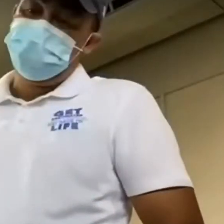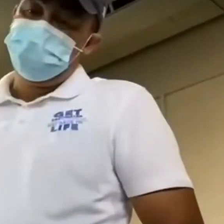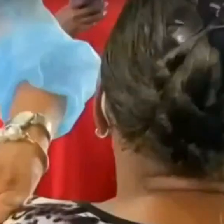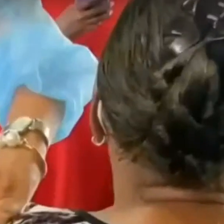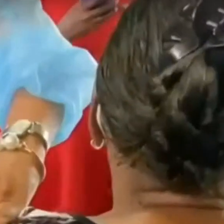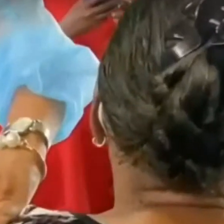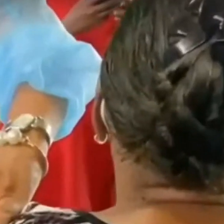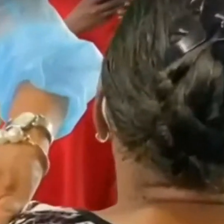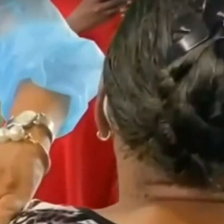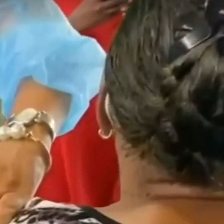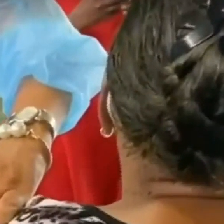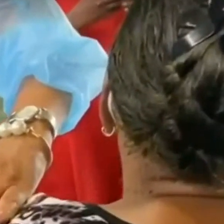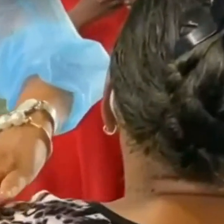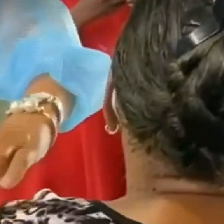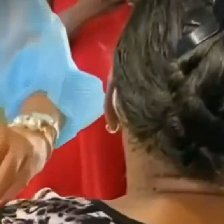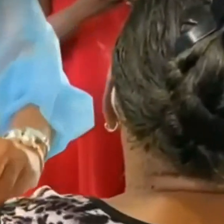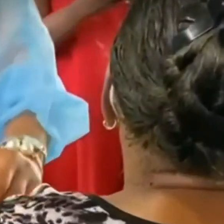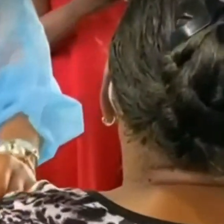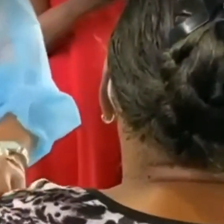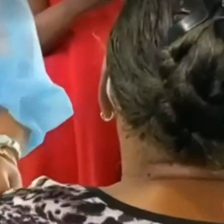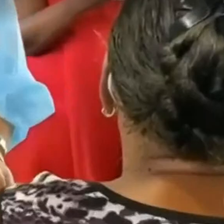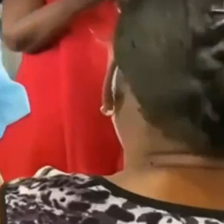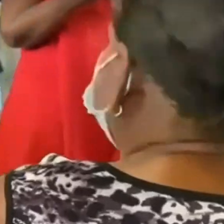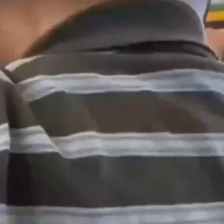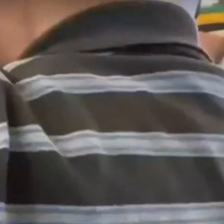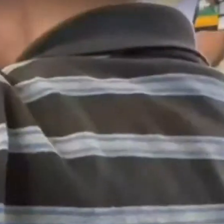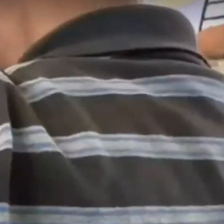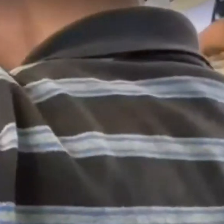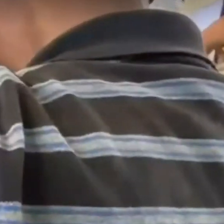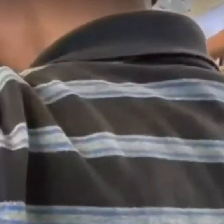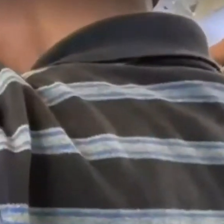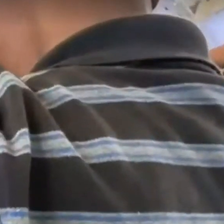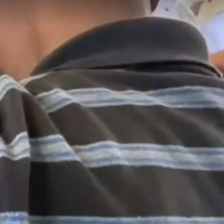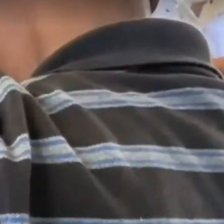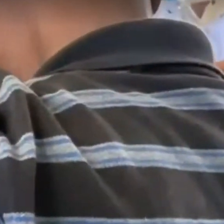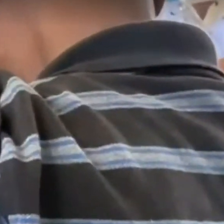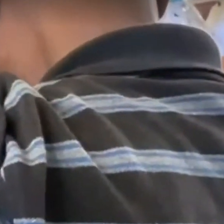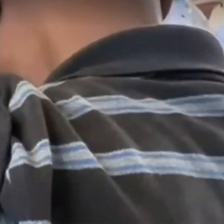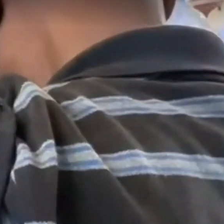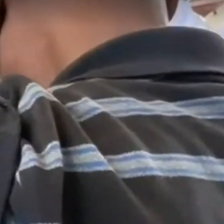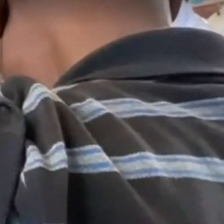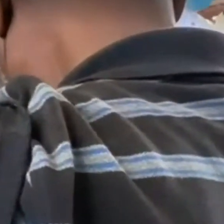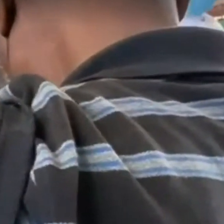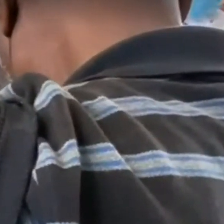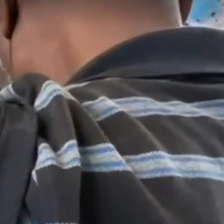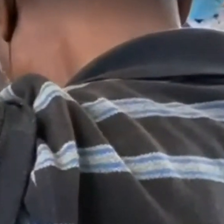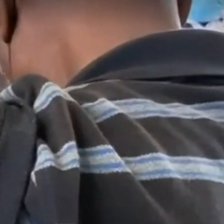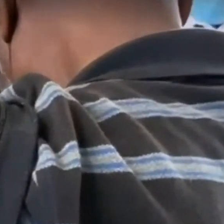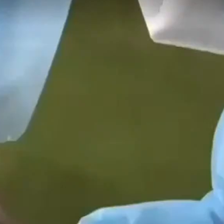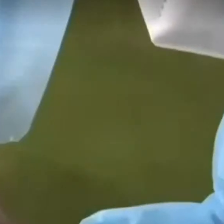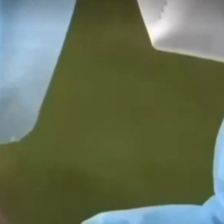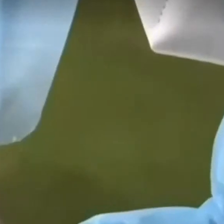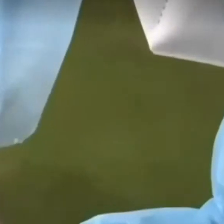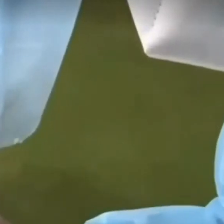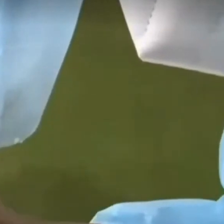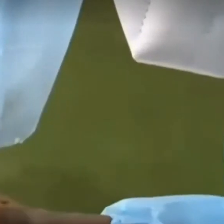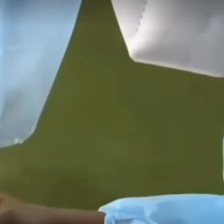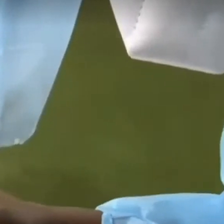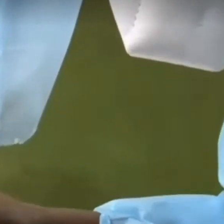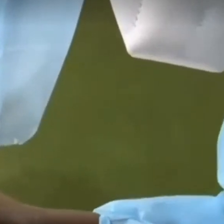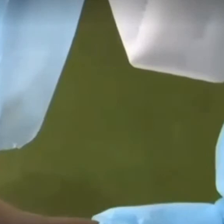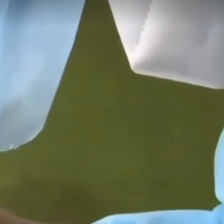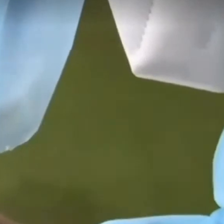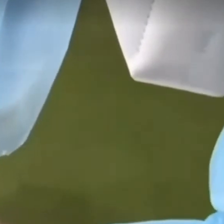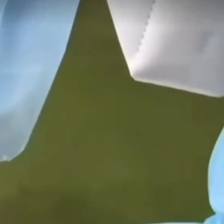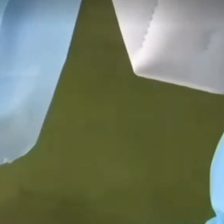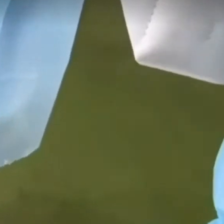Don't fuss and fight, let us unite. We got one life, oh, it's a